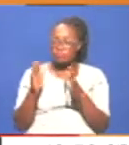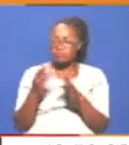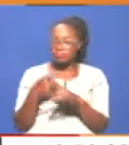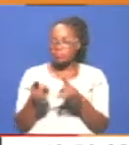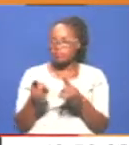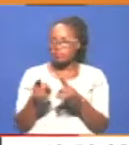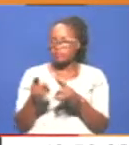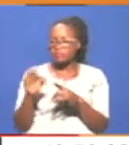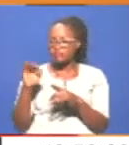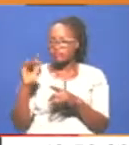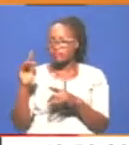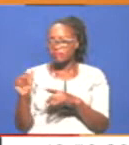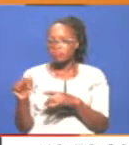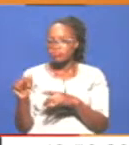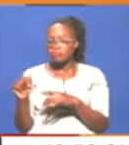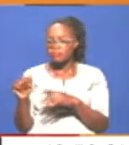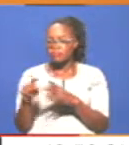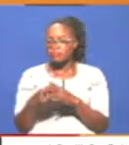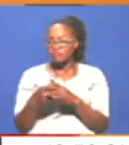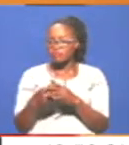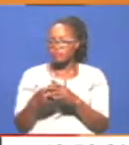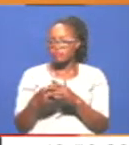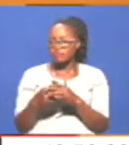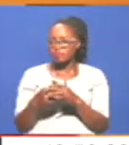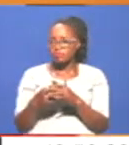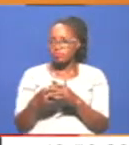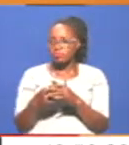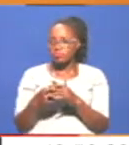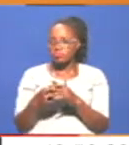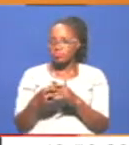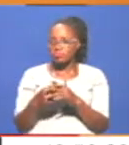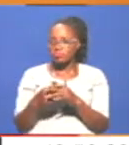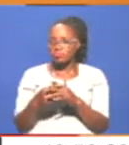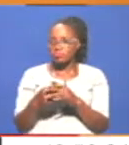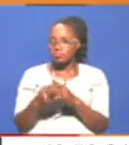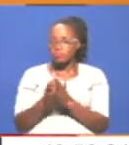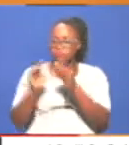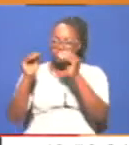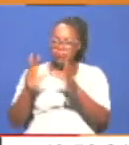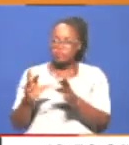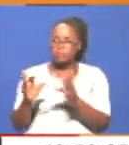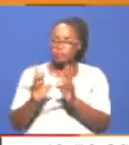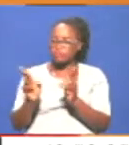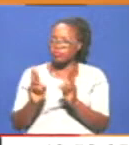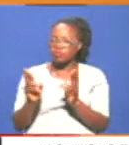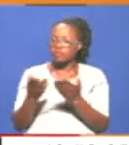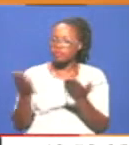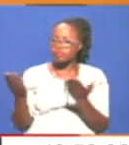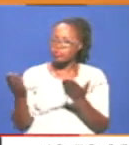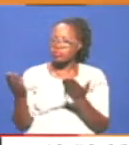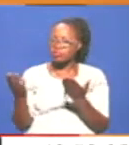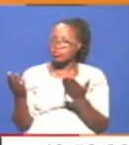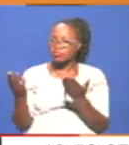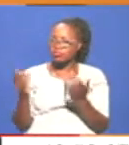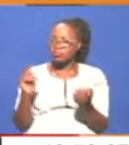FIDE, the World Chess Federation, has started a program where you are getting the teachers who are already teaching. To now convert